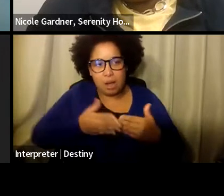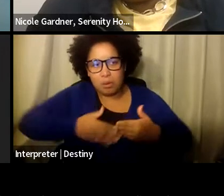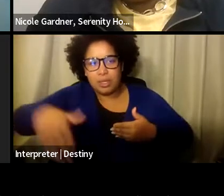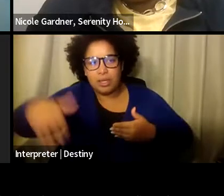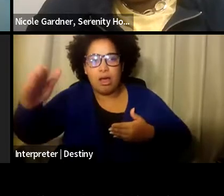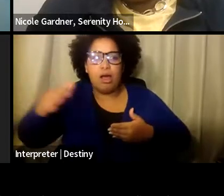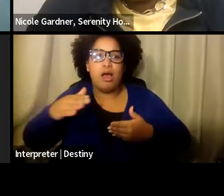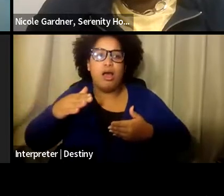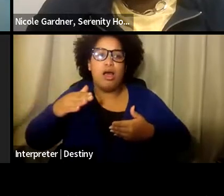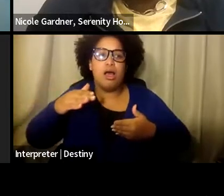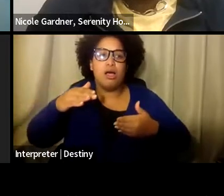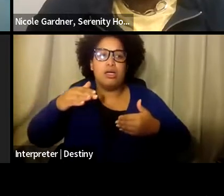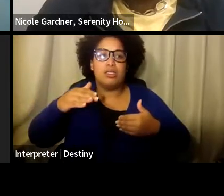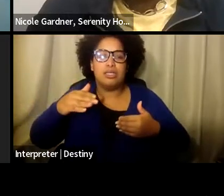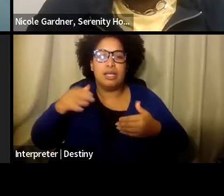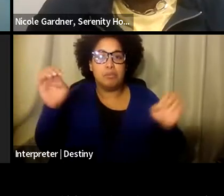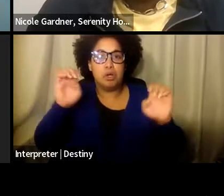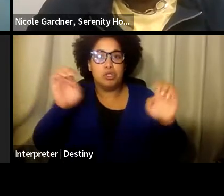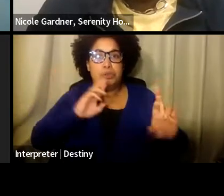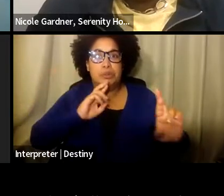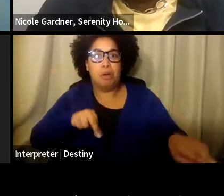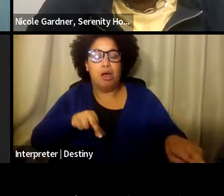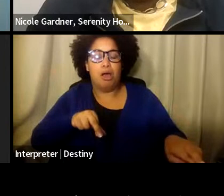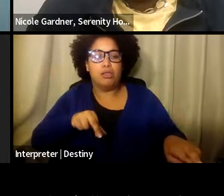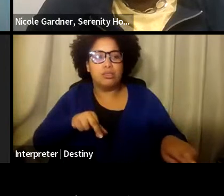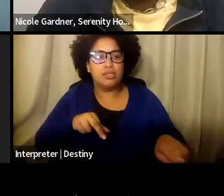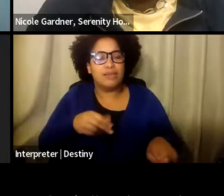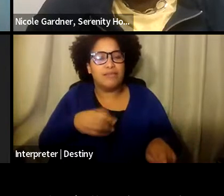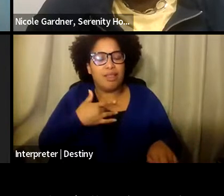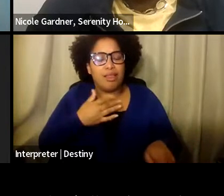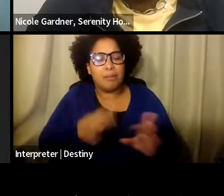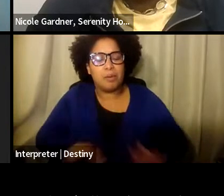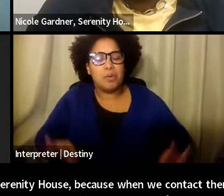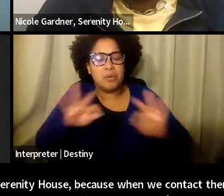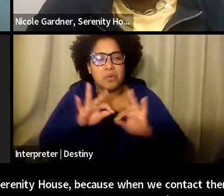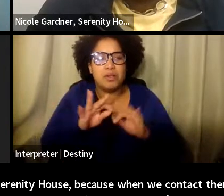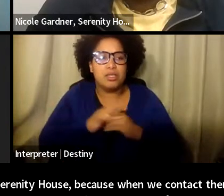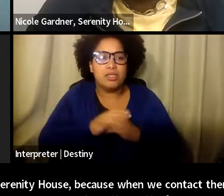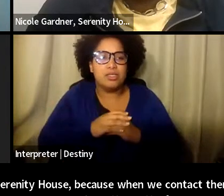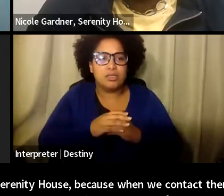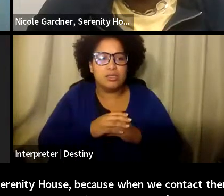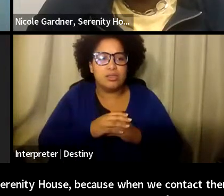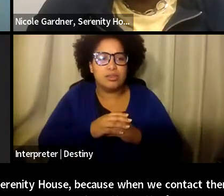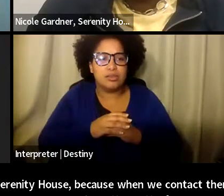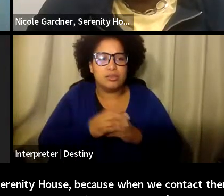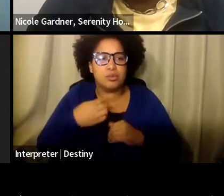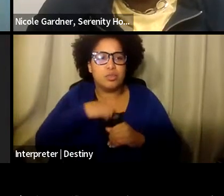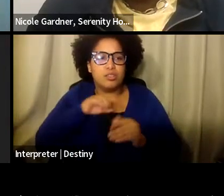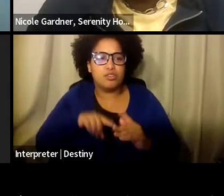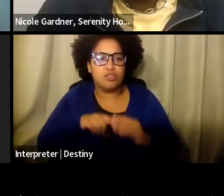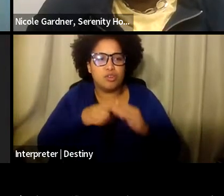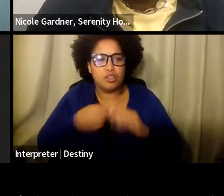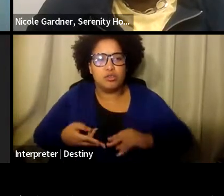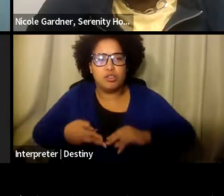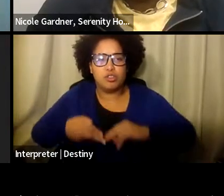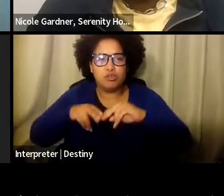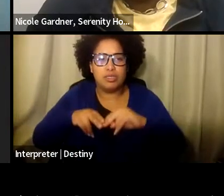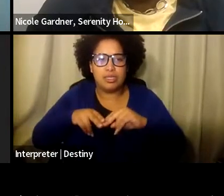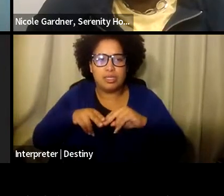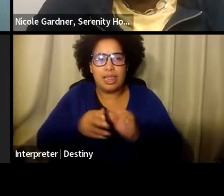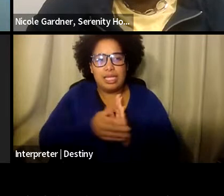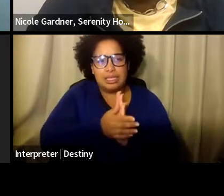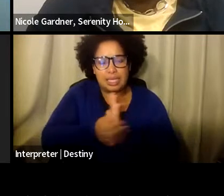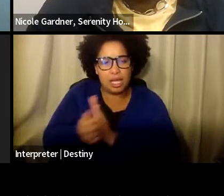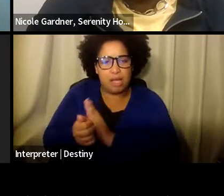beyond this emergency response, I think it's important that we start to increase the literacy